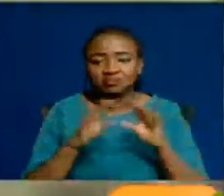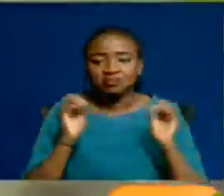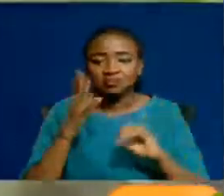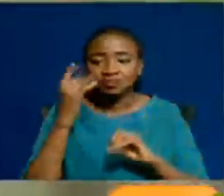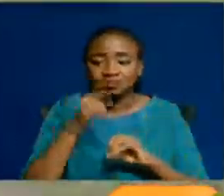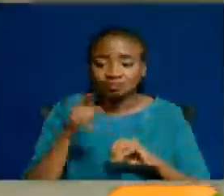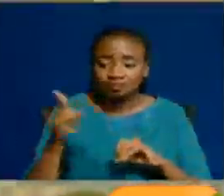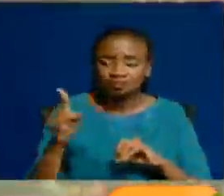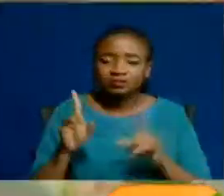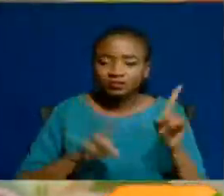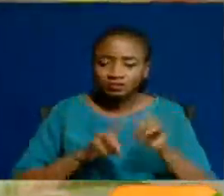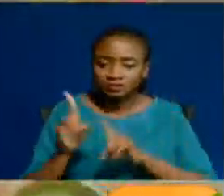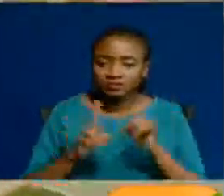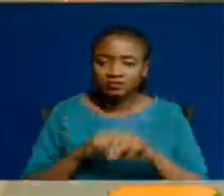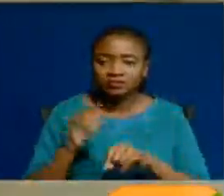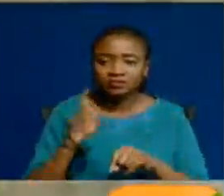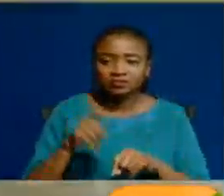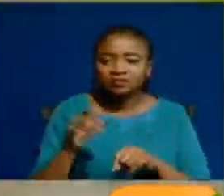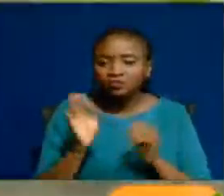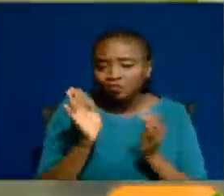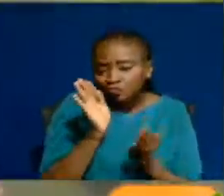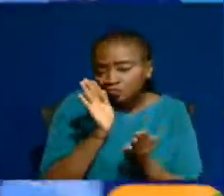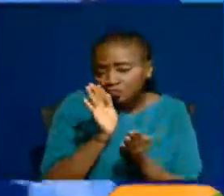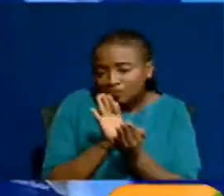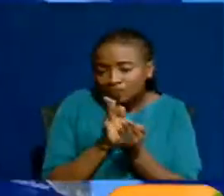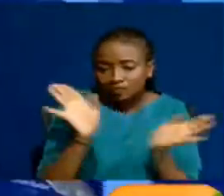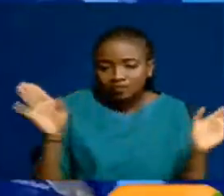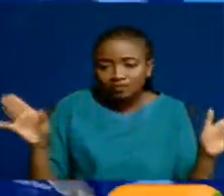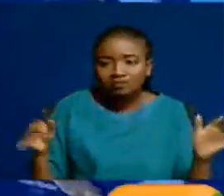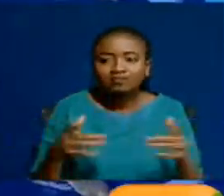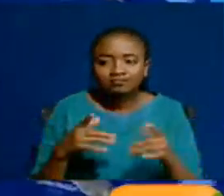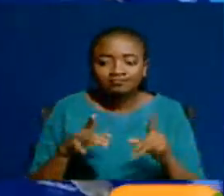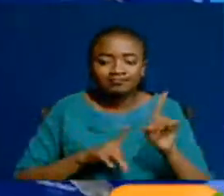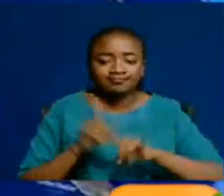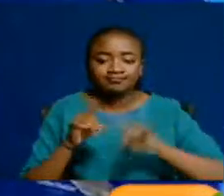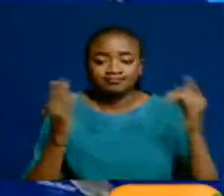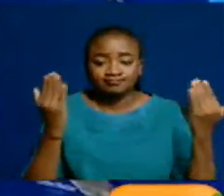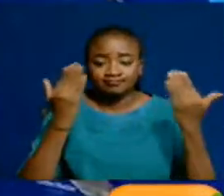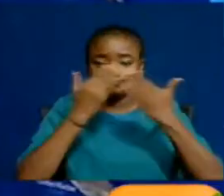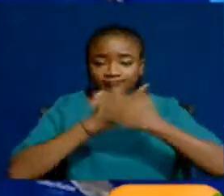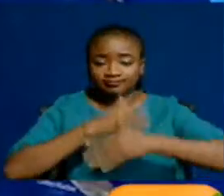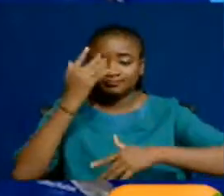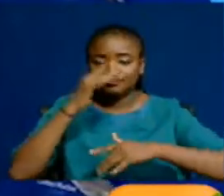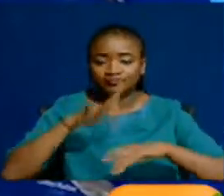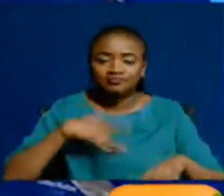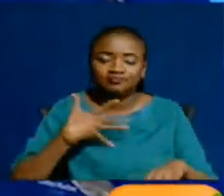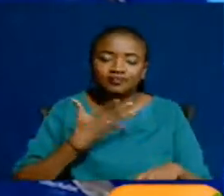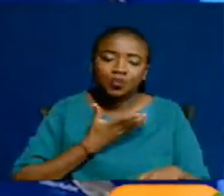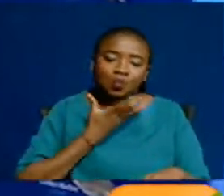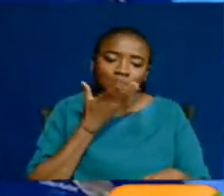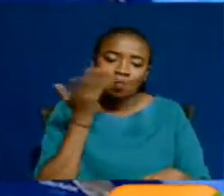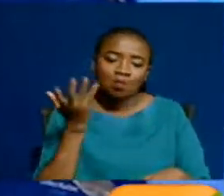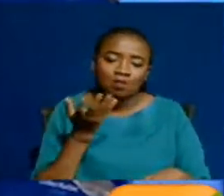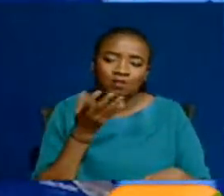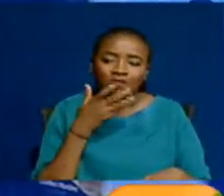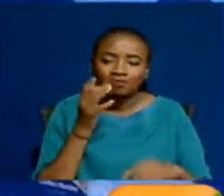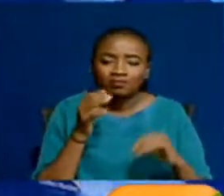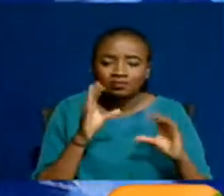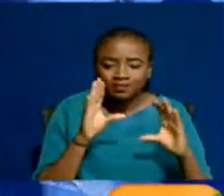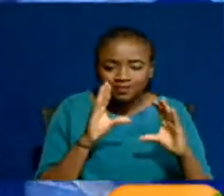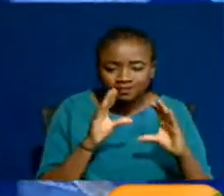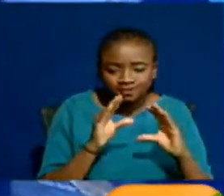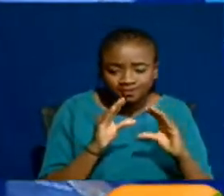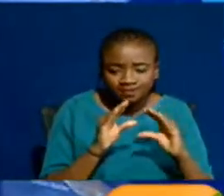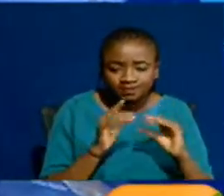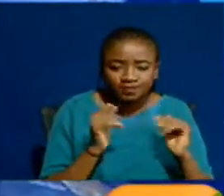when it's favorable. Smaller birds will migrate during night because it's cooler, They can use constellation. But these